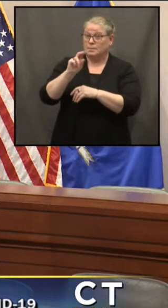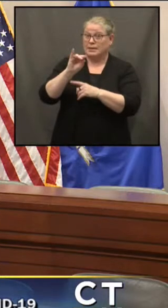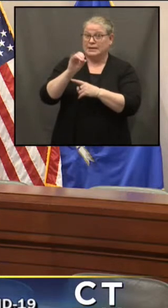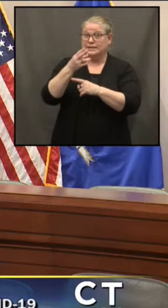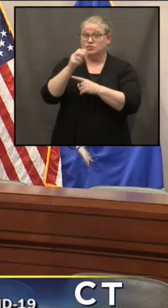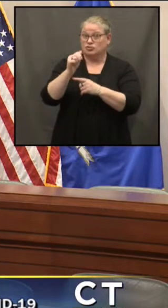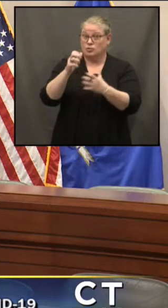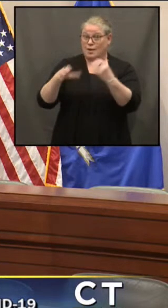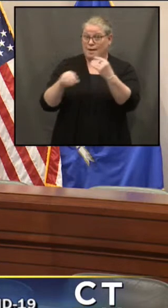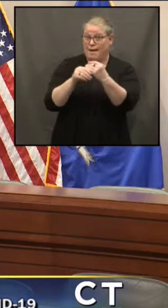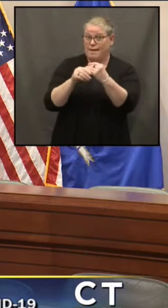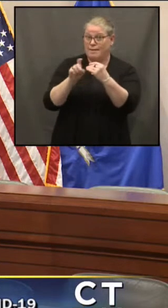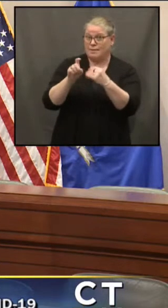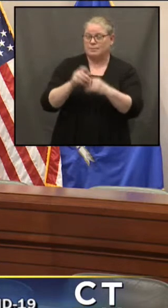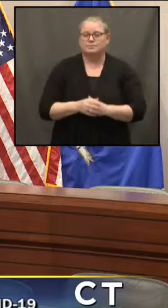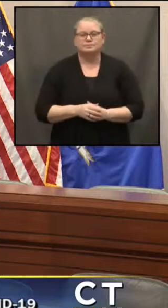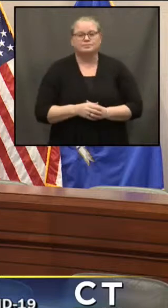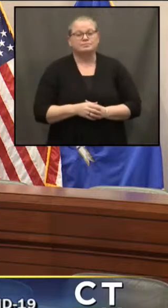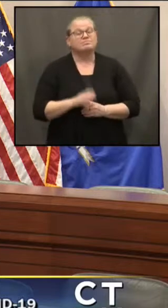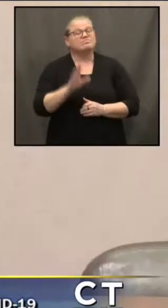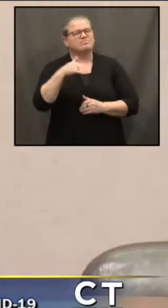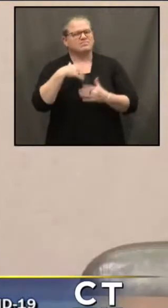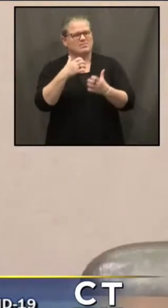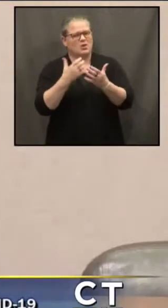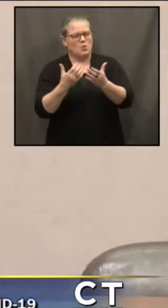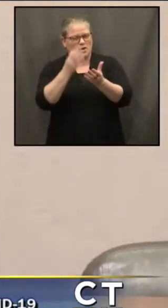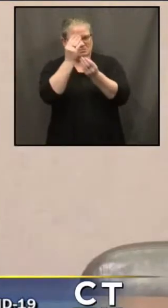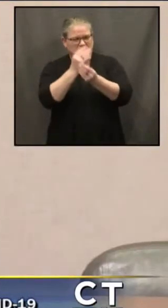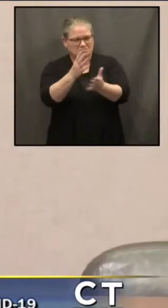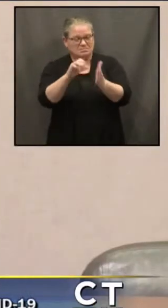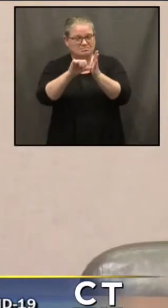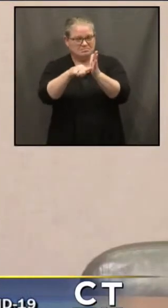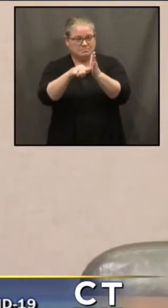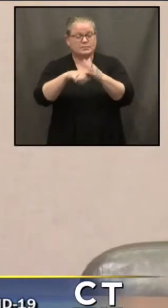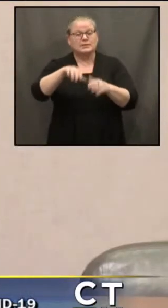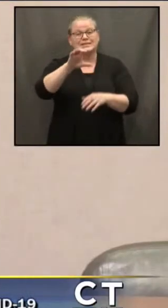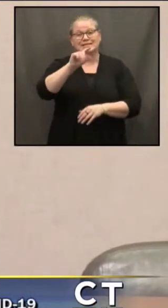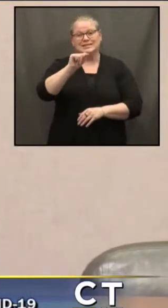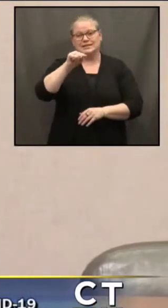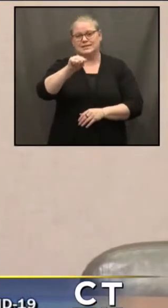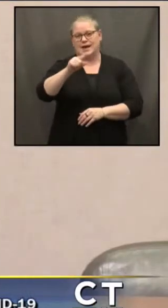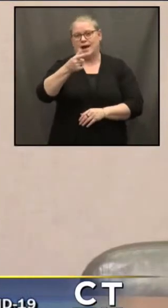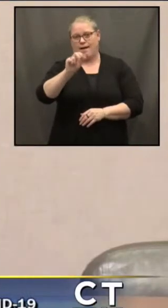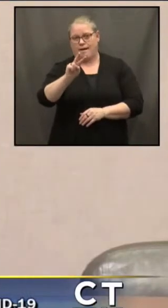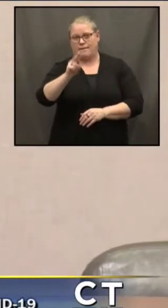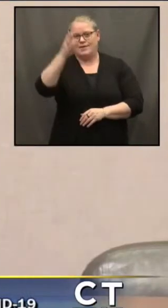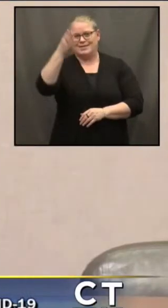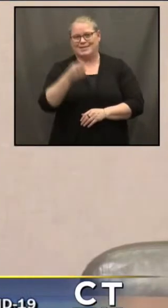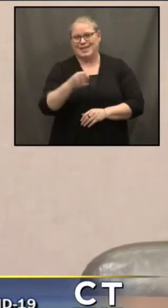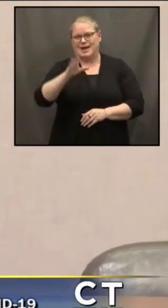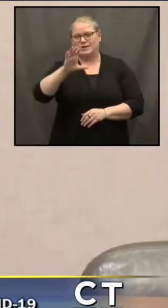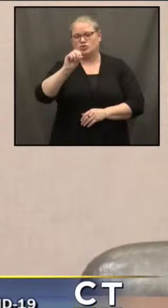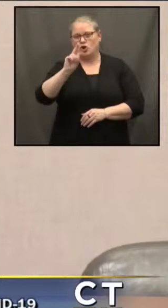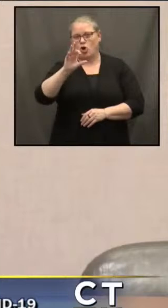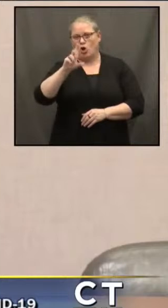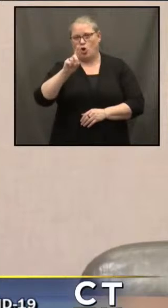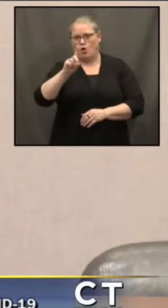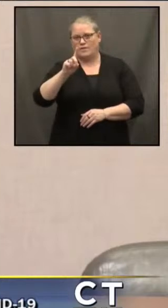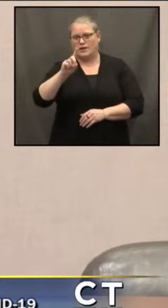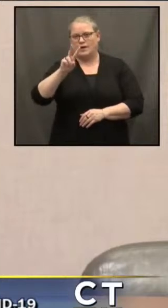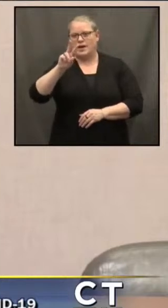Bob, I just want to reiterate, if people go to ct.gov/COVID vaccine, you can find multiple clinics that